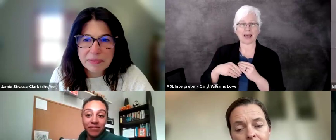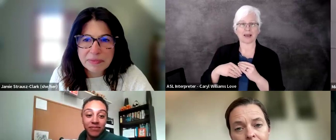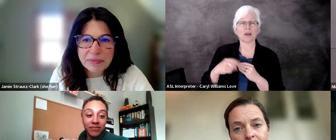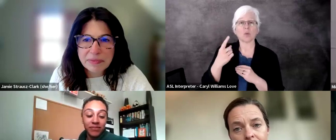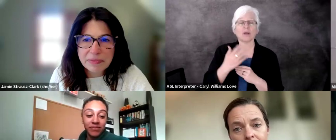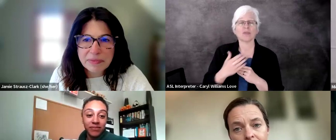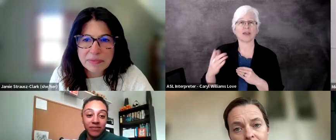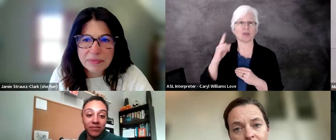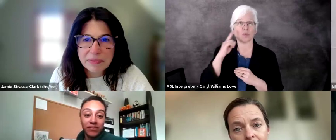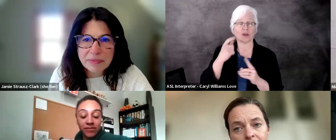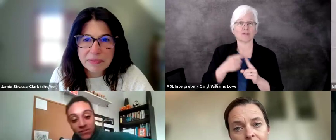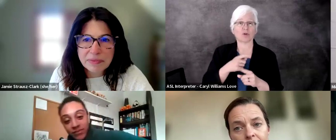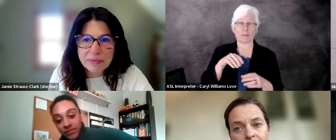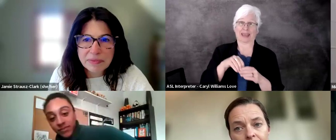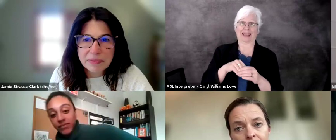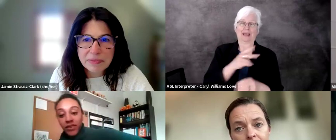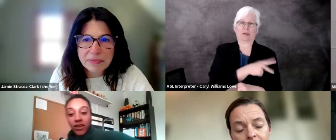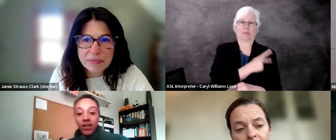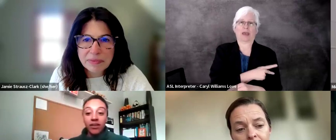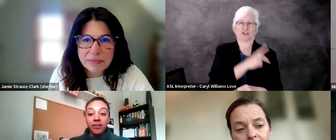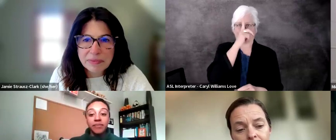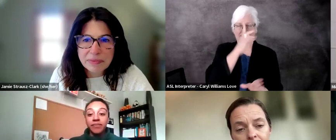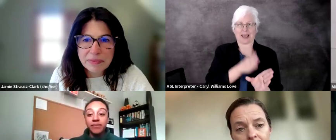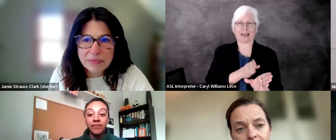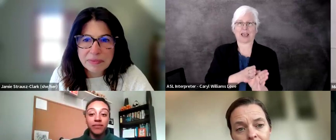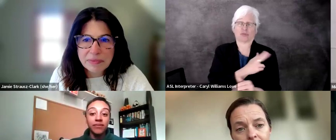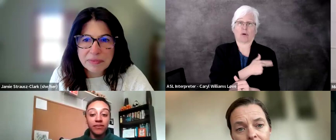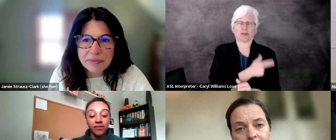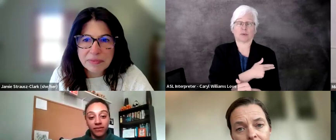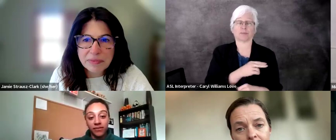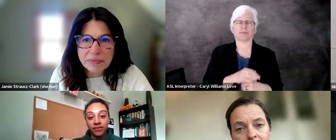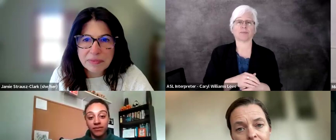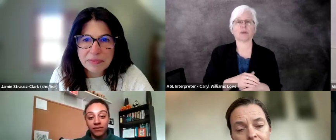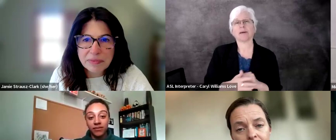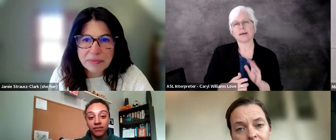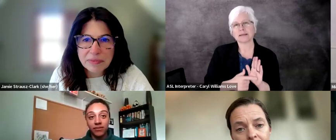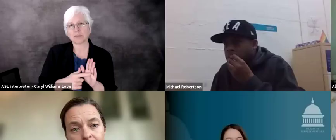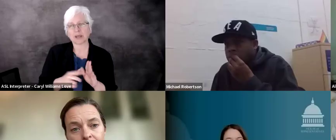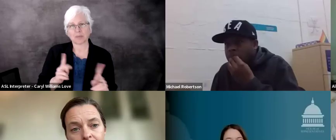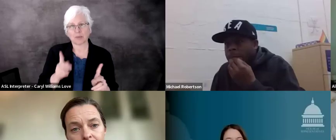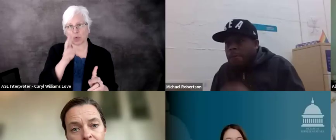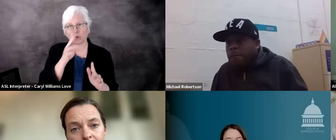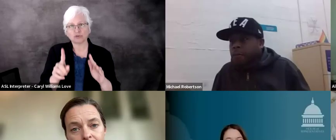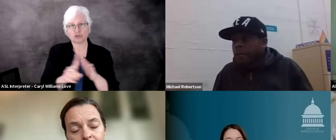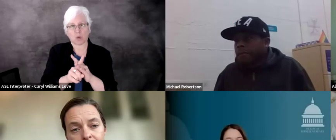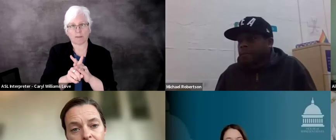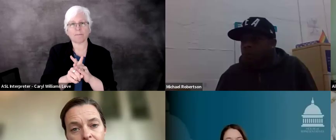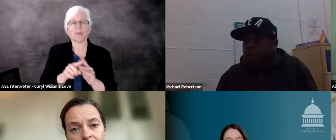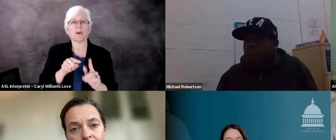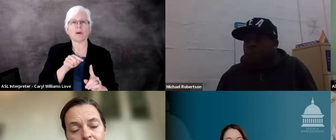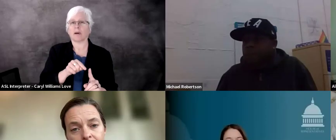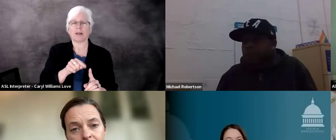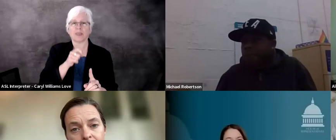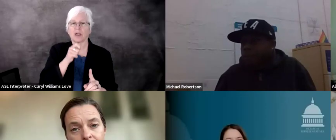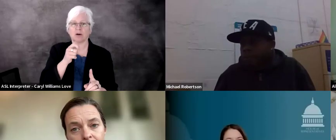some of our inpatient psychiatric hospitals is that when sometimes people will show up and they're not necessarily